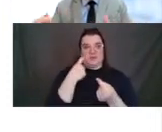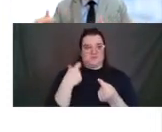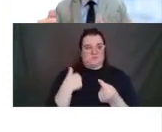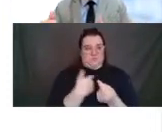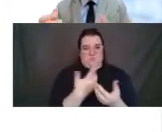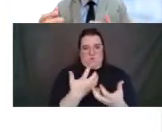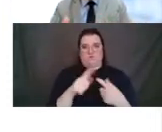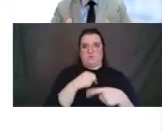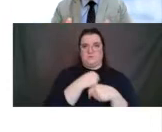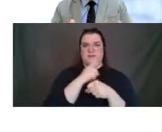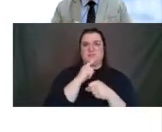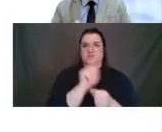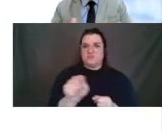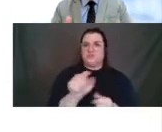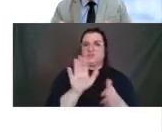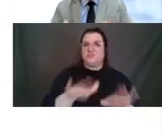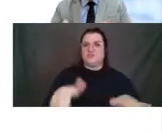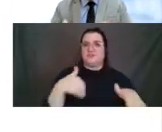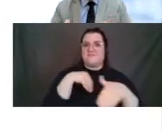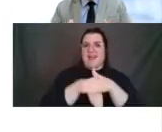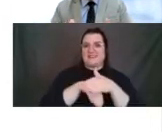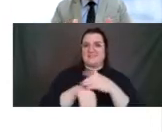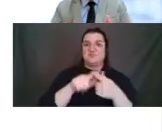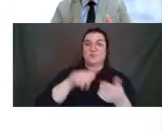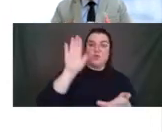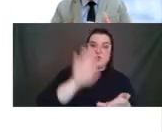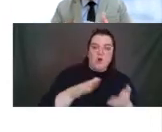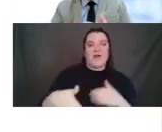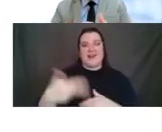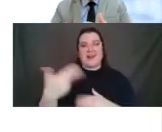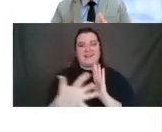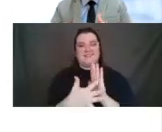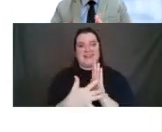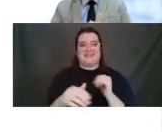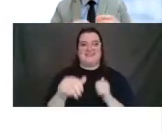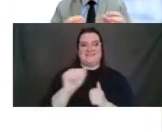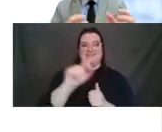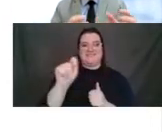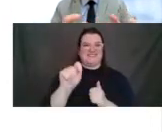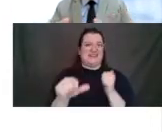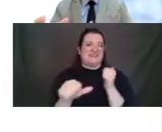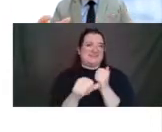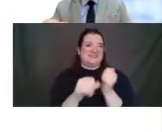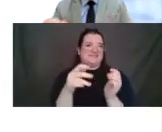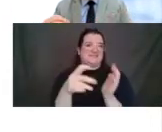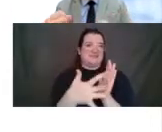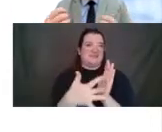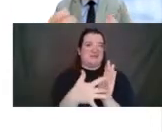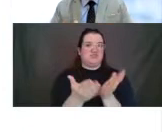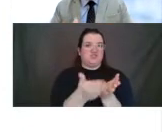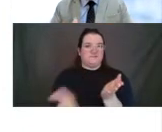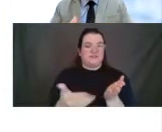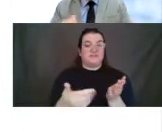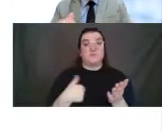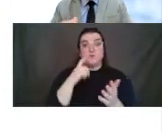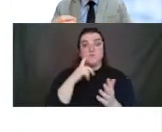these children were still getting access to low-tech and high-tech assistive technology devices, is we would actually pack up and do